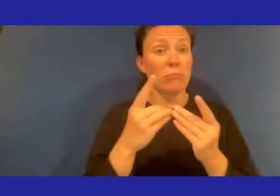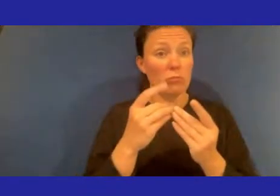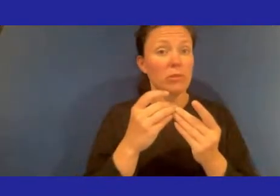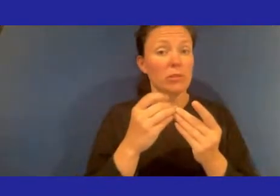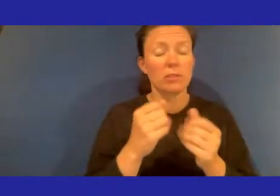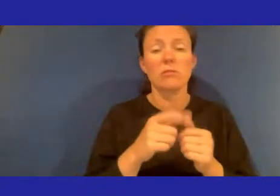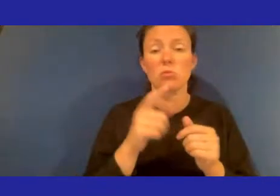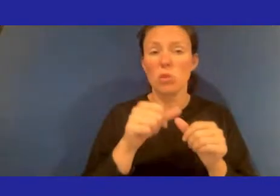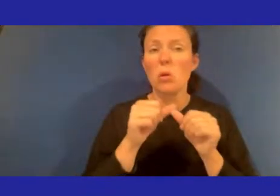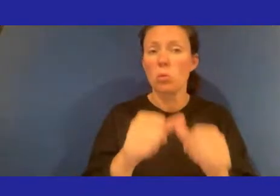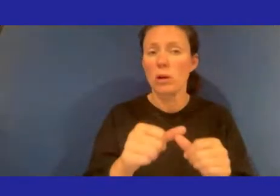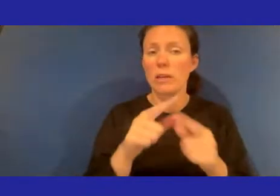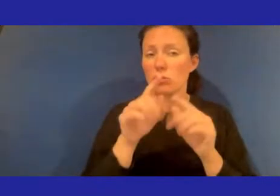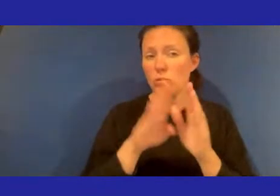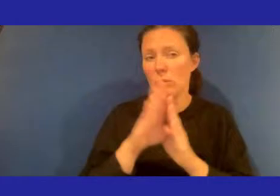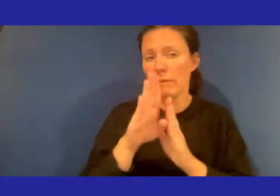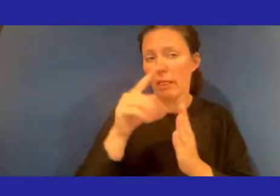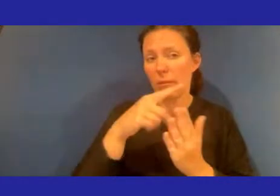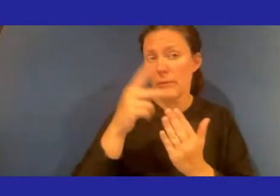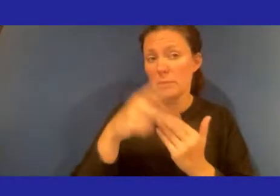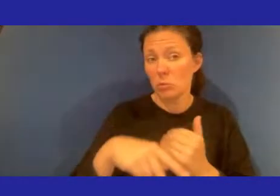this particular program.